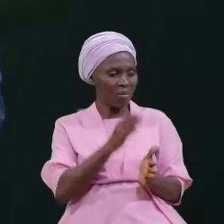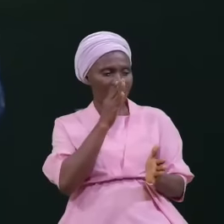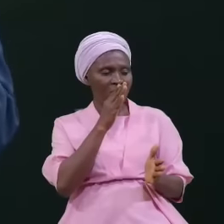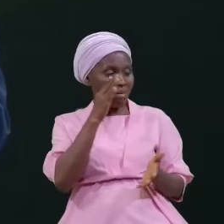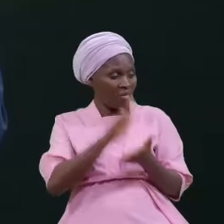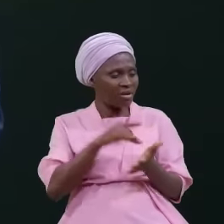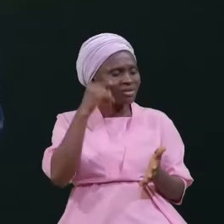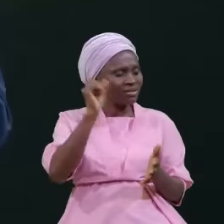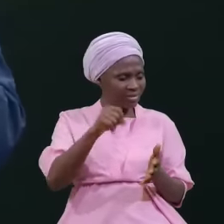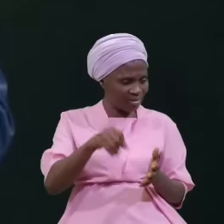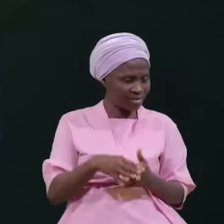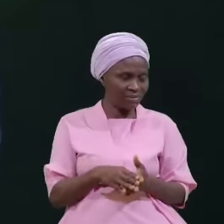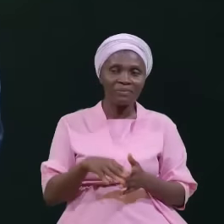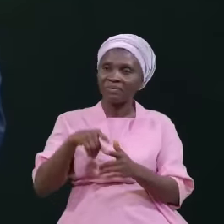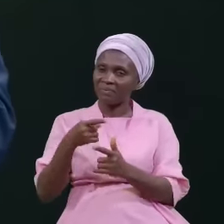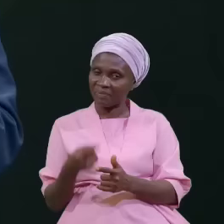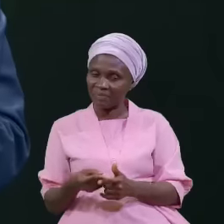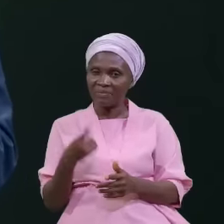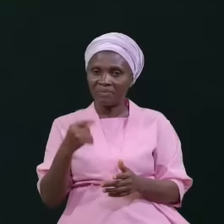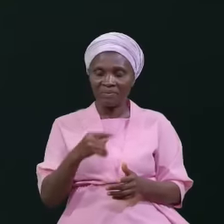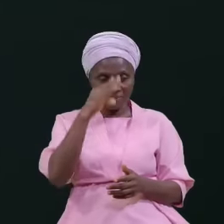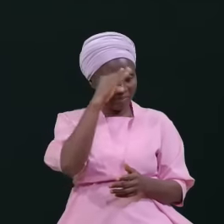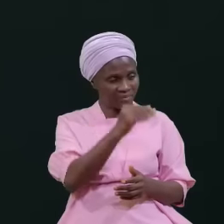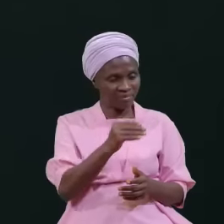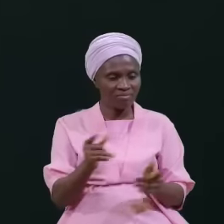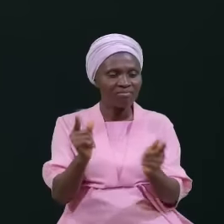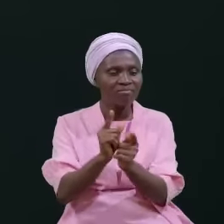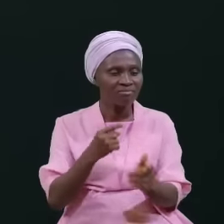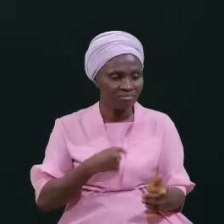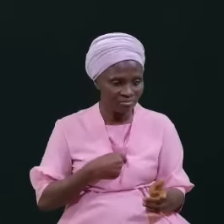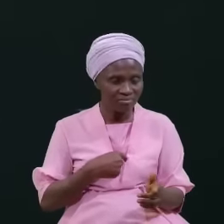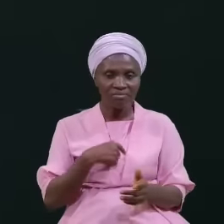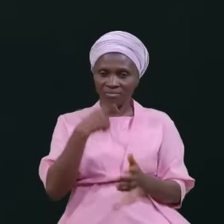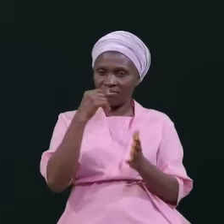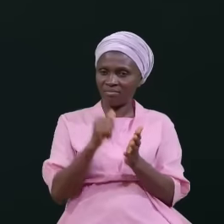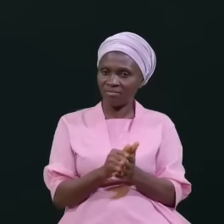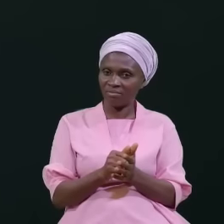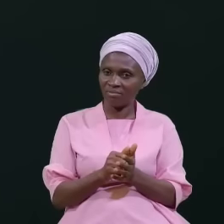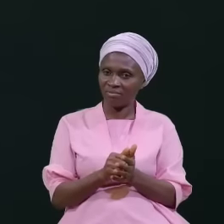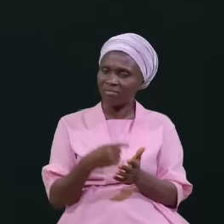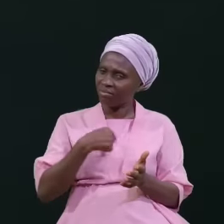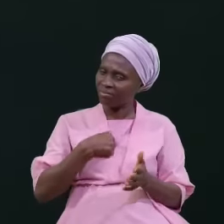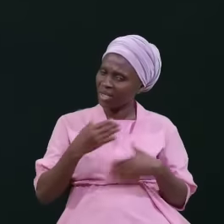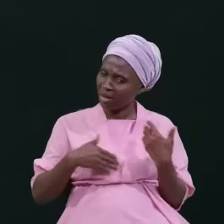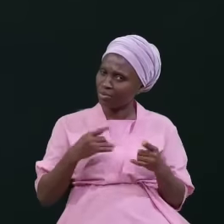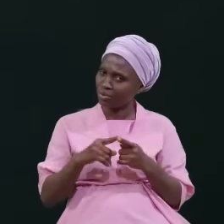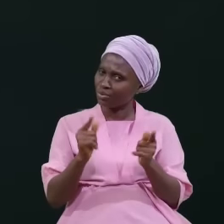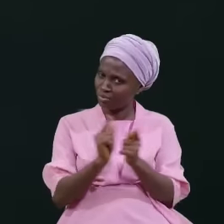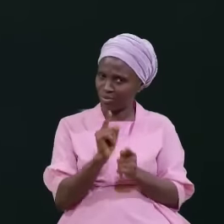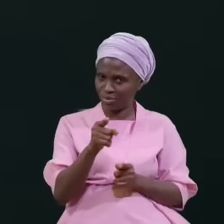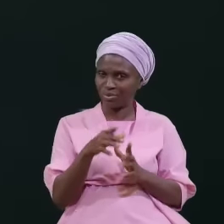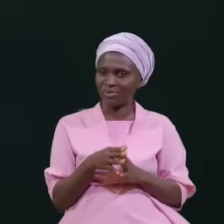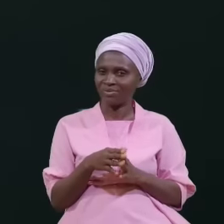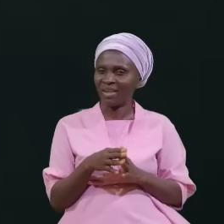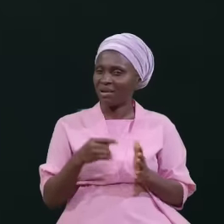And so the man approached me and said, "I'm happy to meet you. Glad to